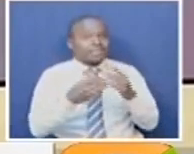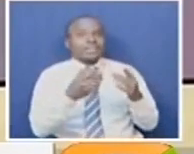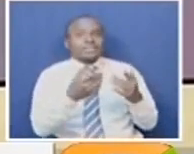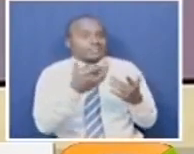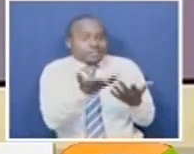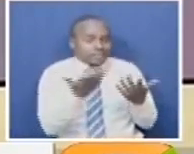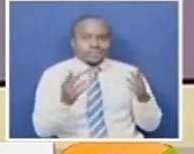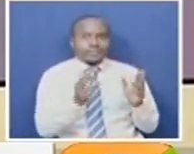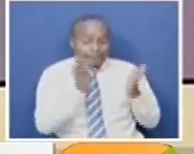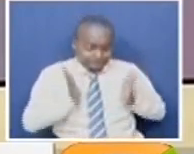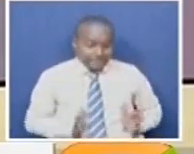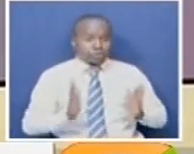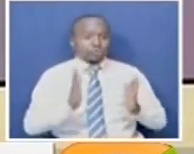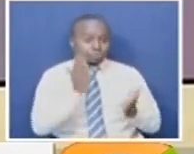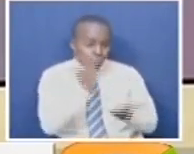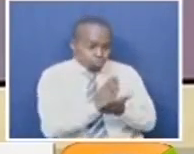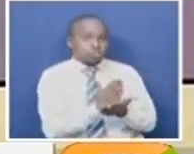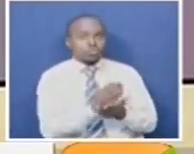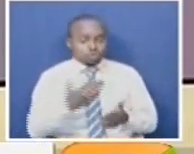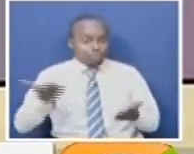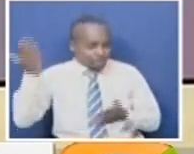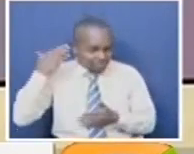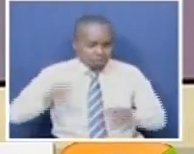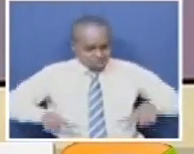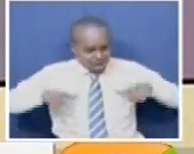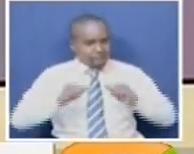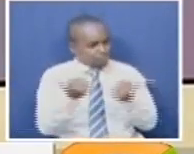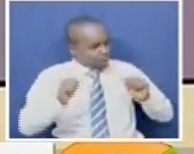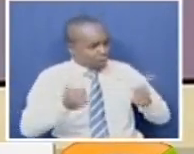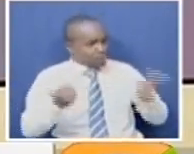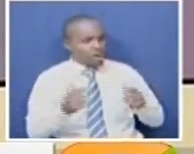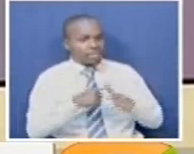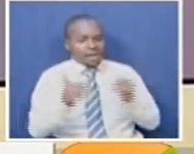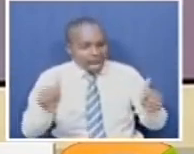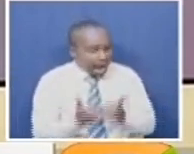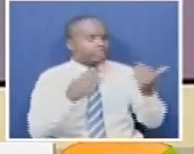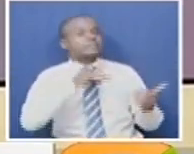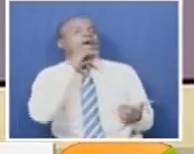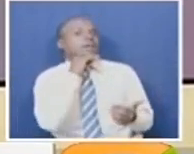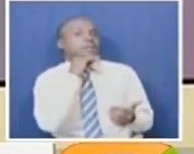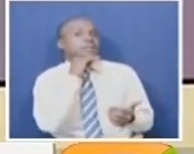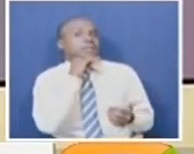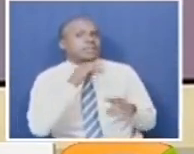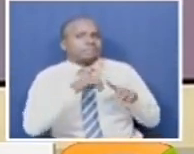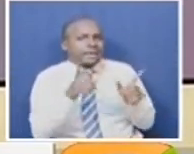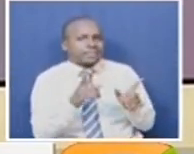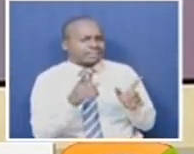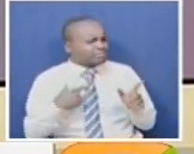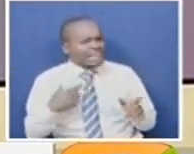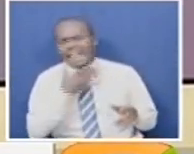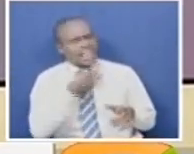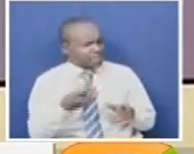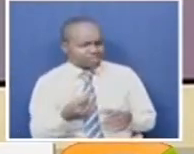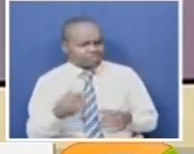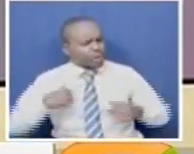cadaver. It's someone who actually was walking around, living, breathing, and then they died for whatever reason. But it was, I mean, I liked it.